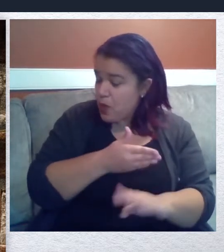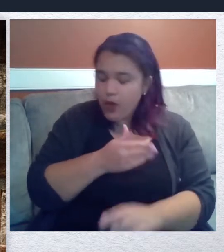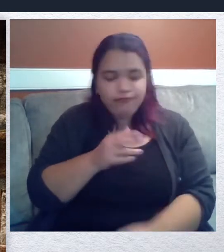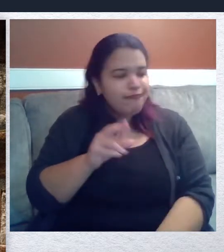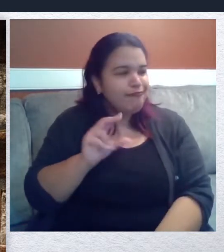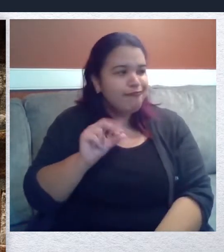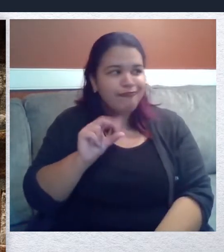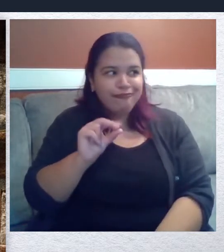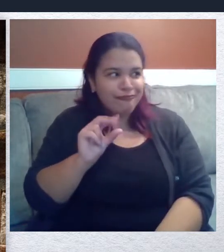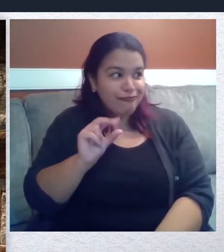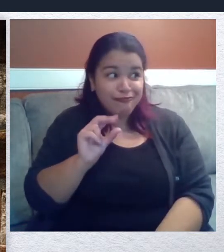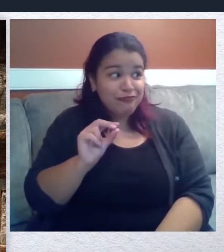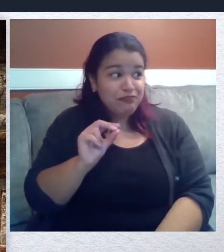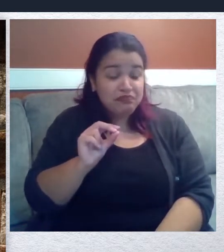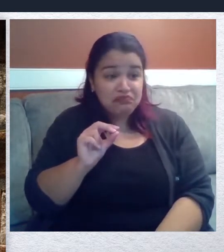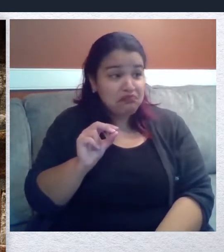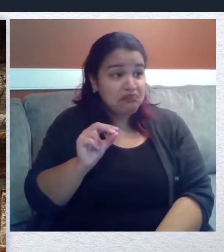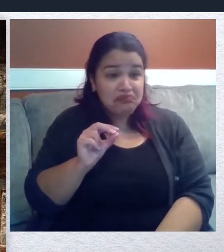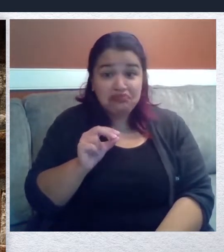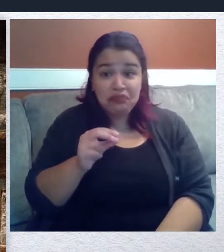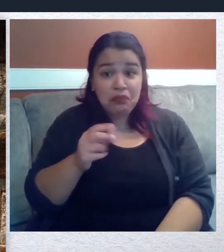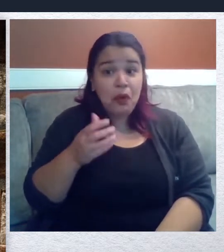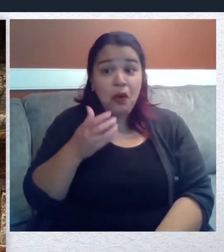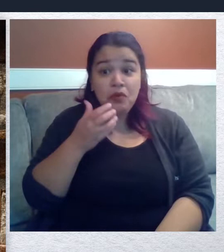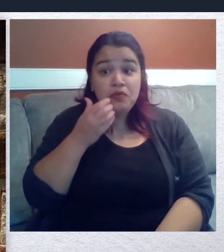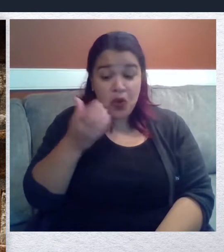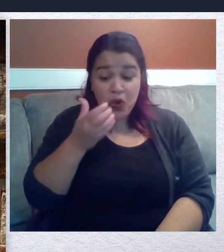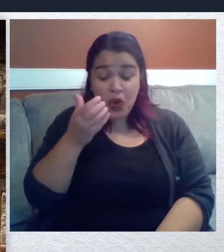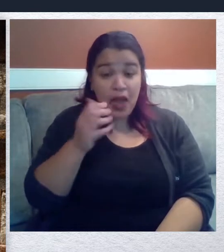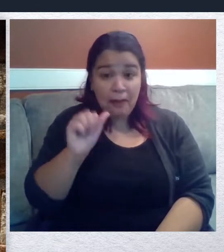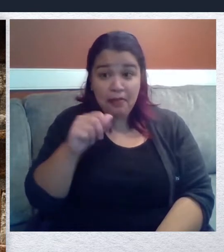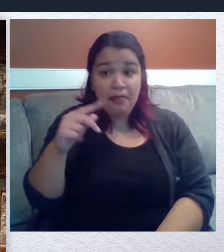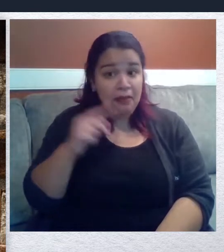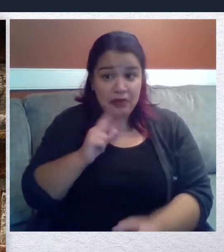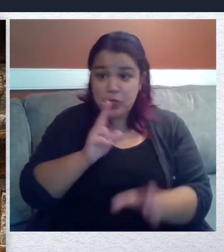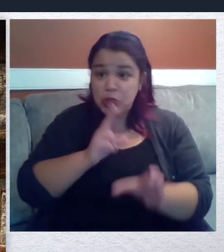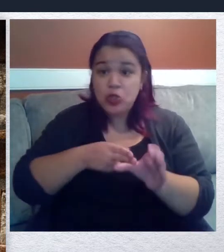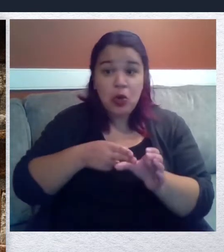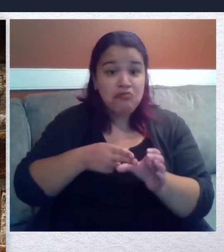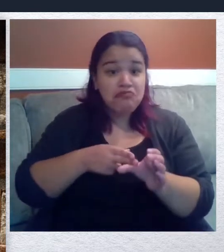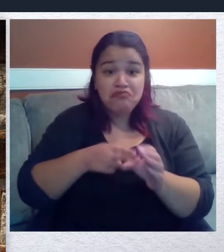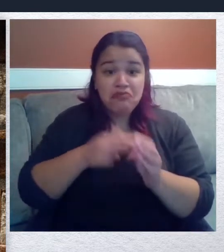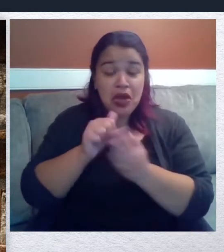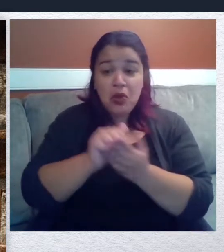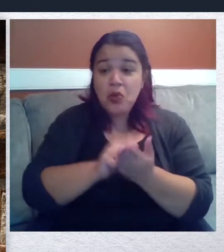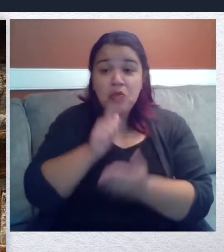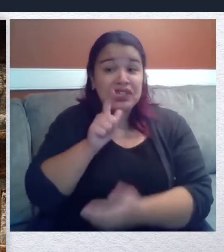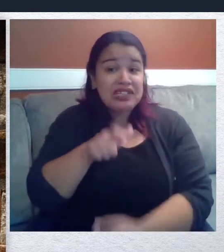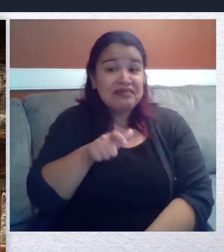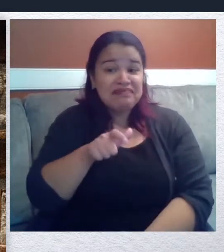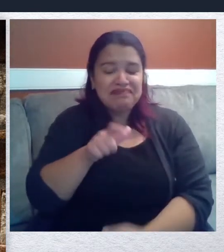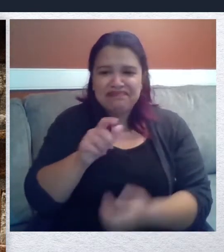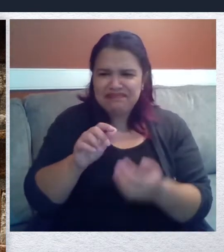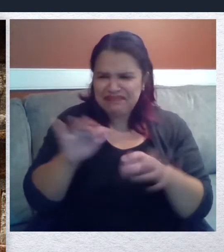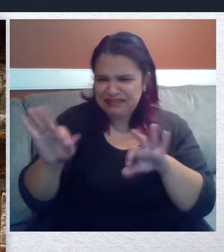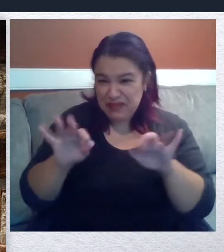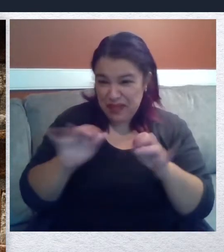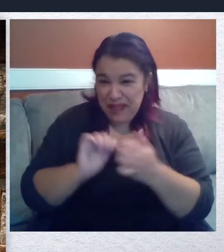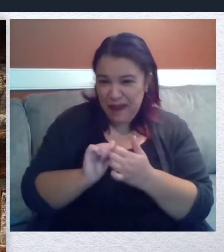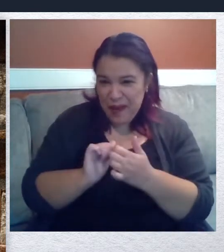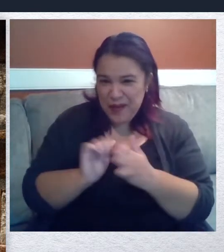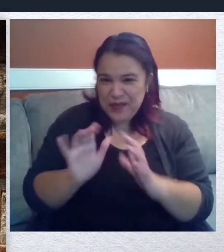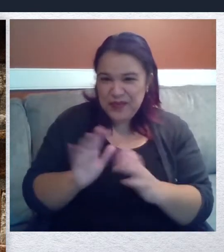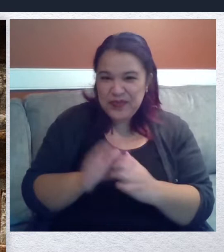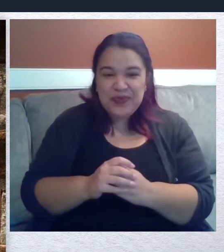a Teams meeting on the mobile app without an account. Here's how. In the meeting invite,